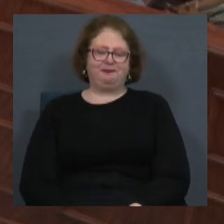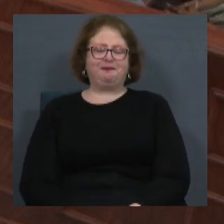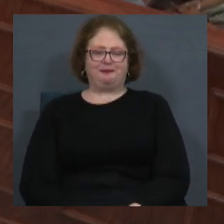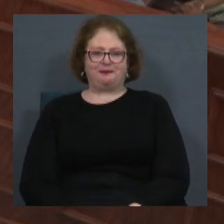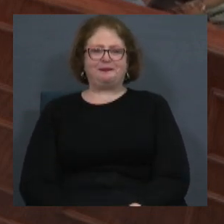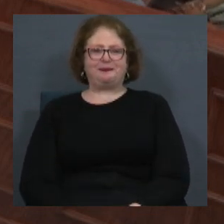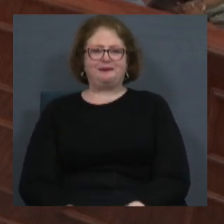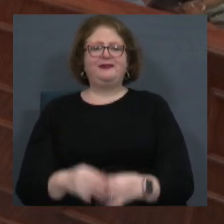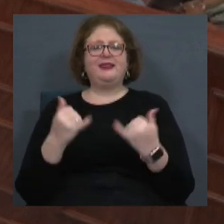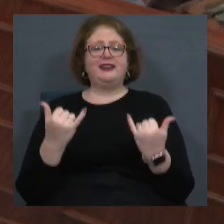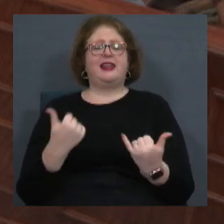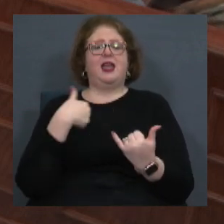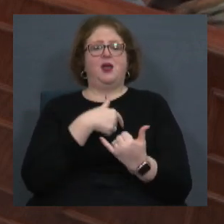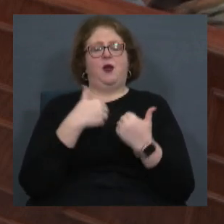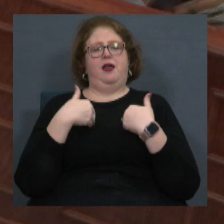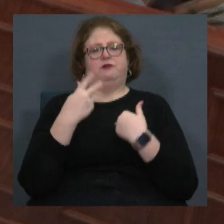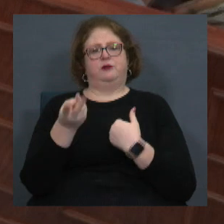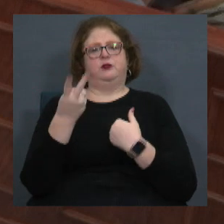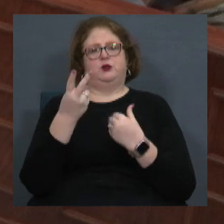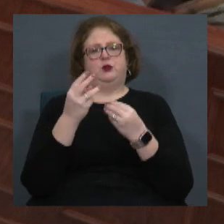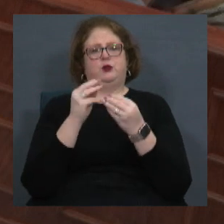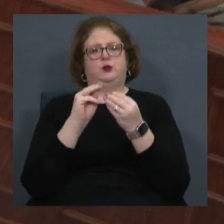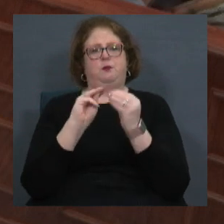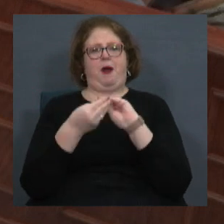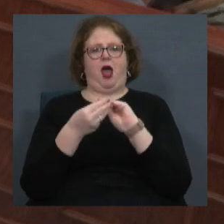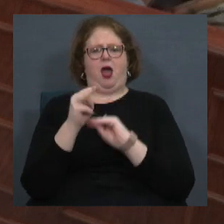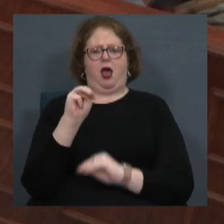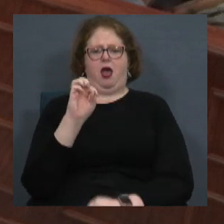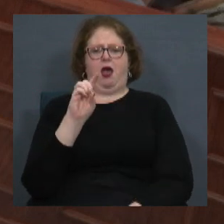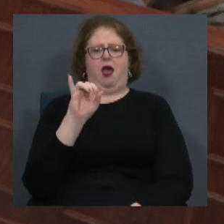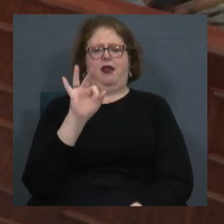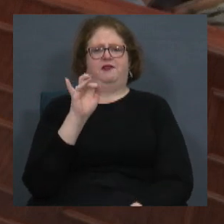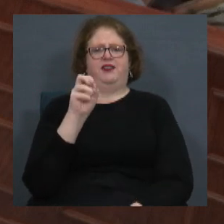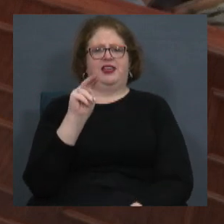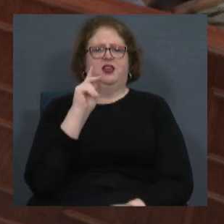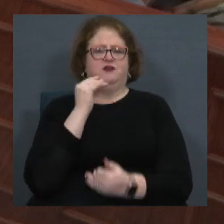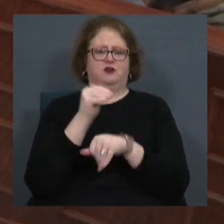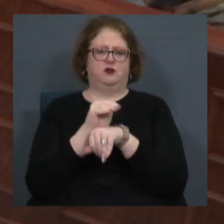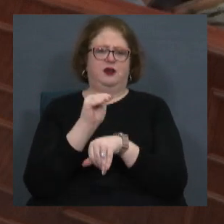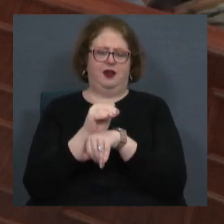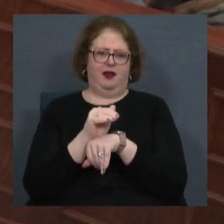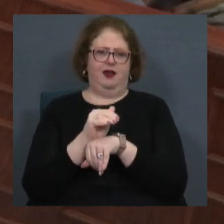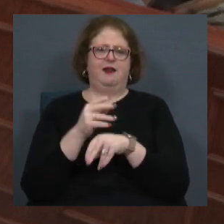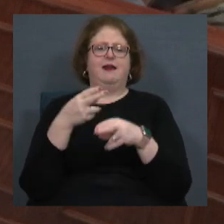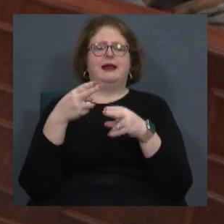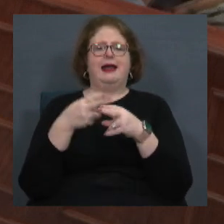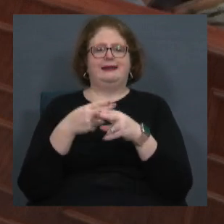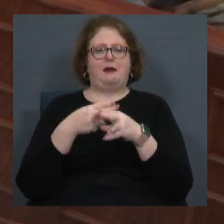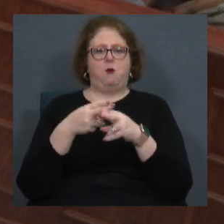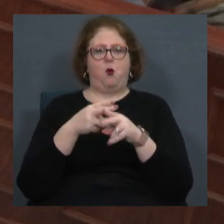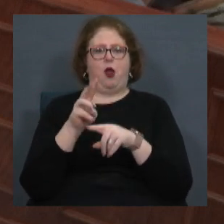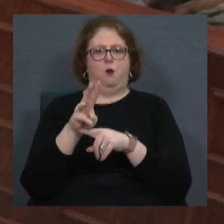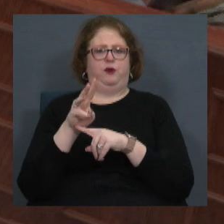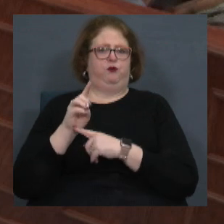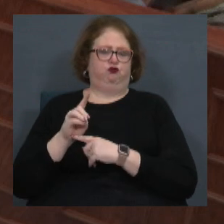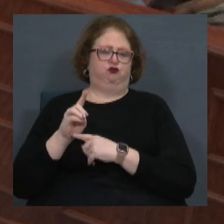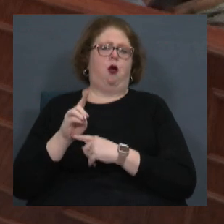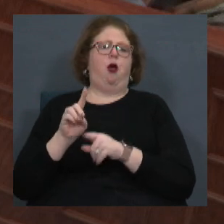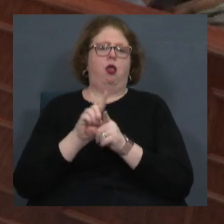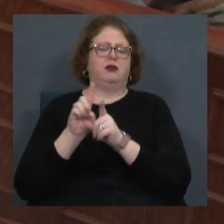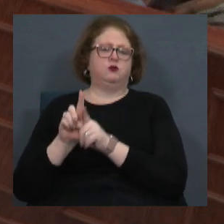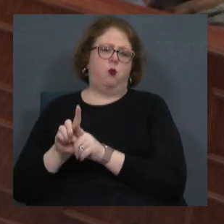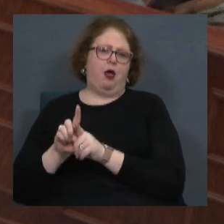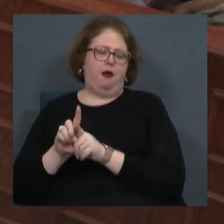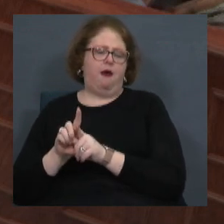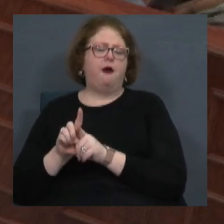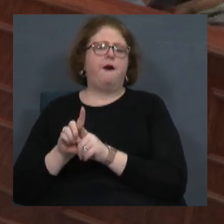Members of the board, we have two modifications for today's agenda. Temporary withdrawal, as